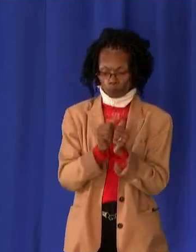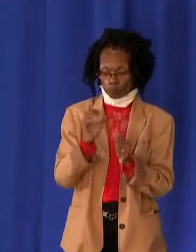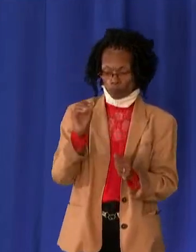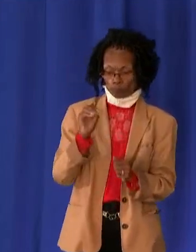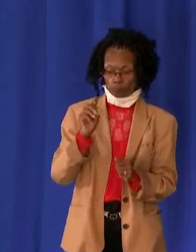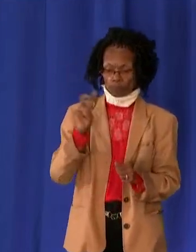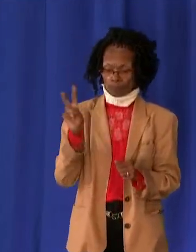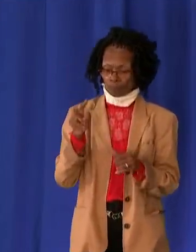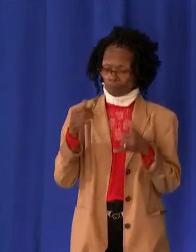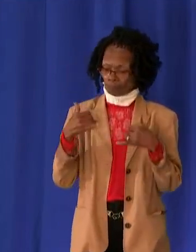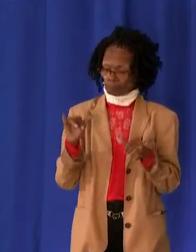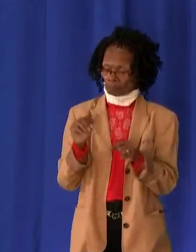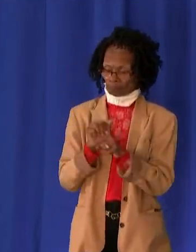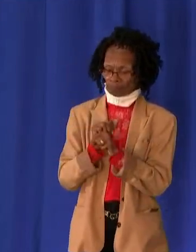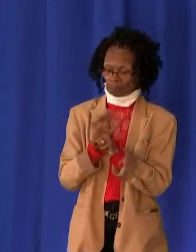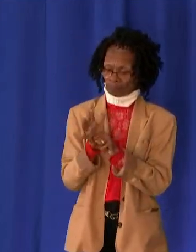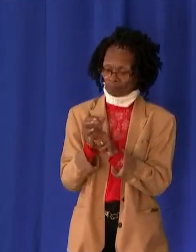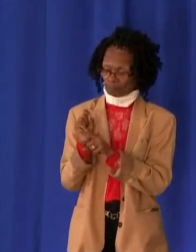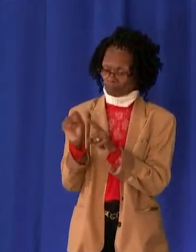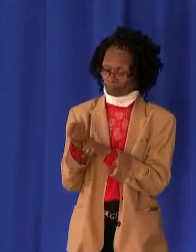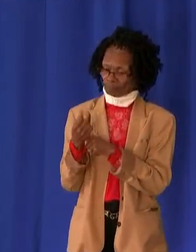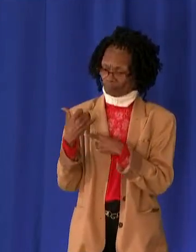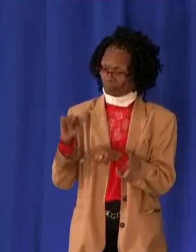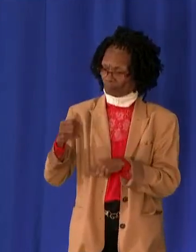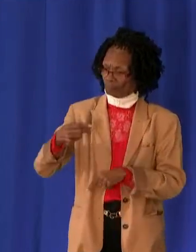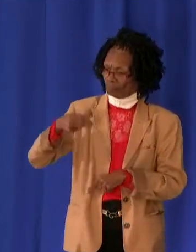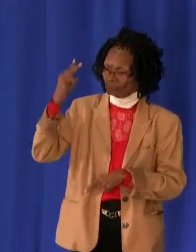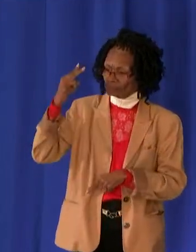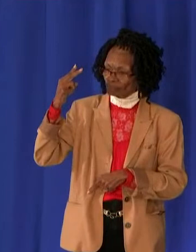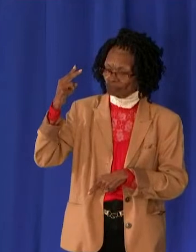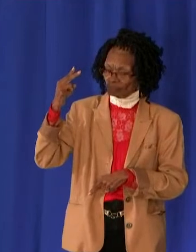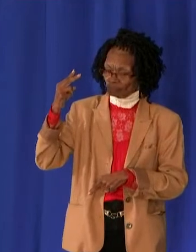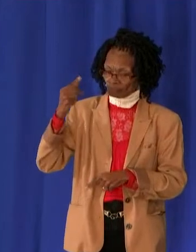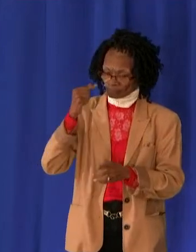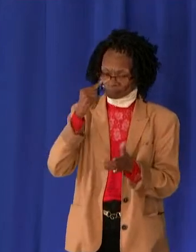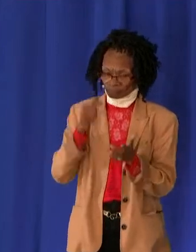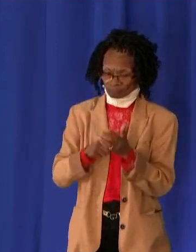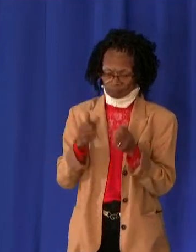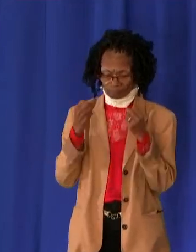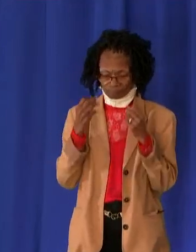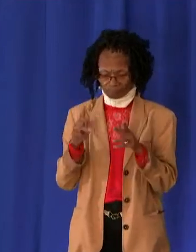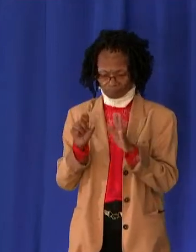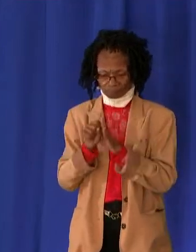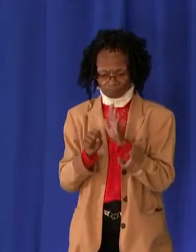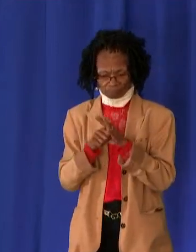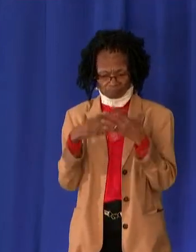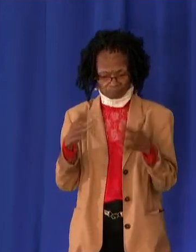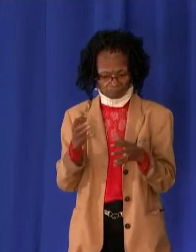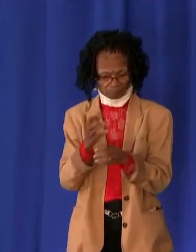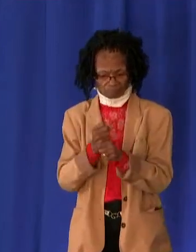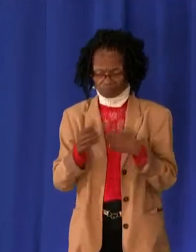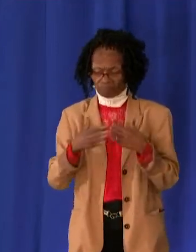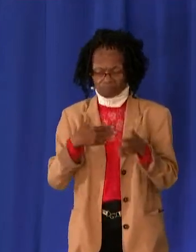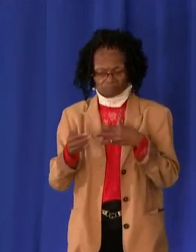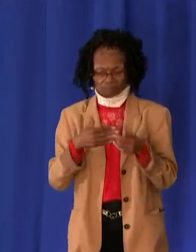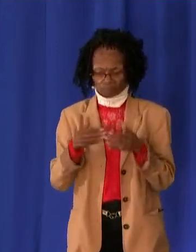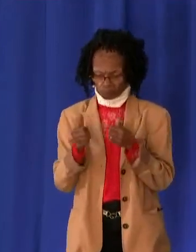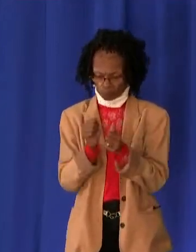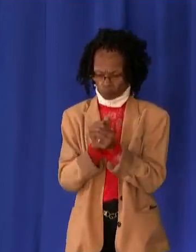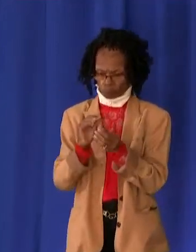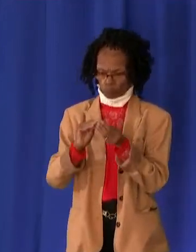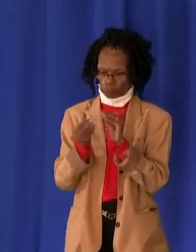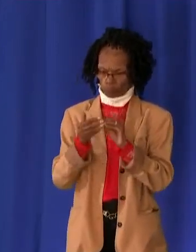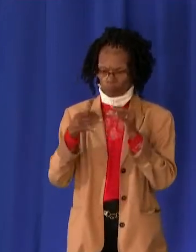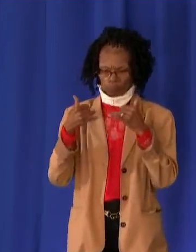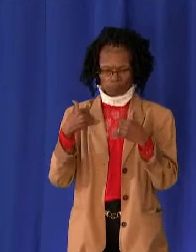COVID cases was higher than at the peak before. And I noticed that a number of states are getting, you know, despite the numbers,